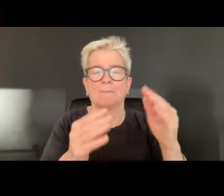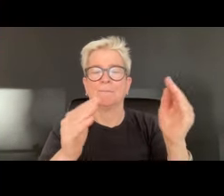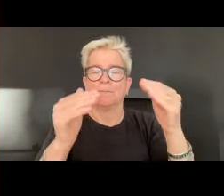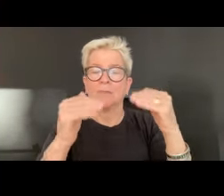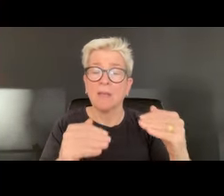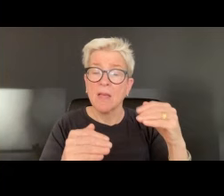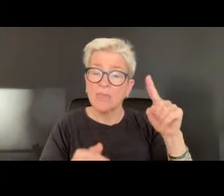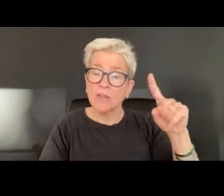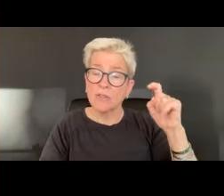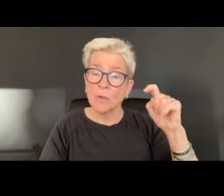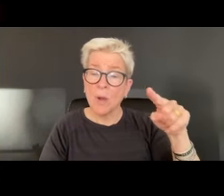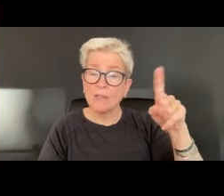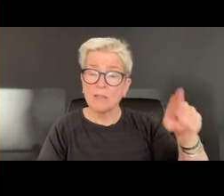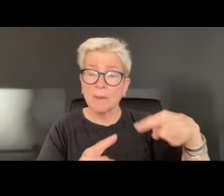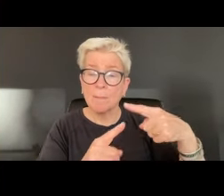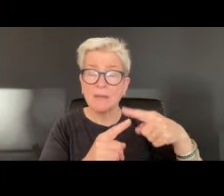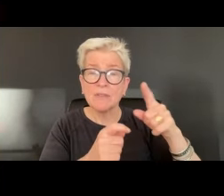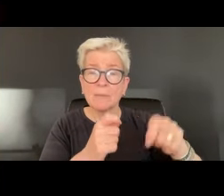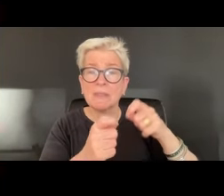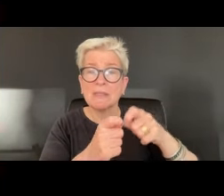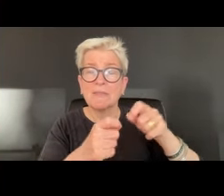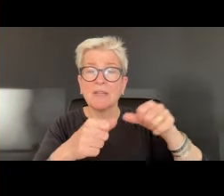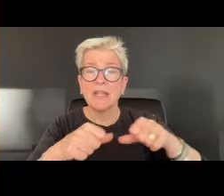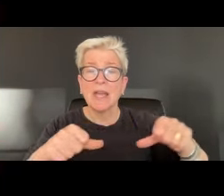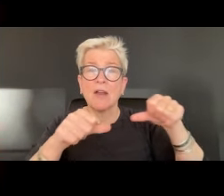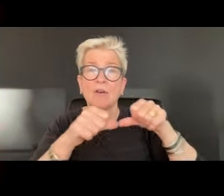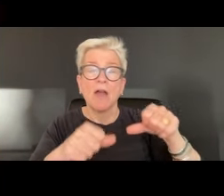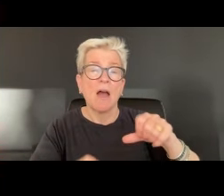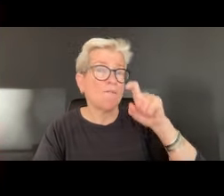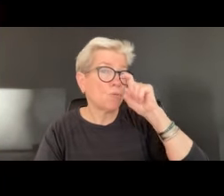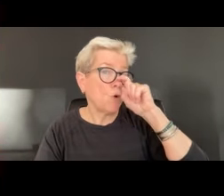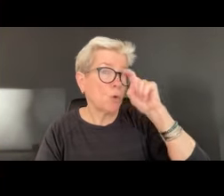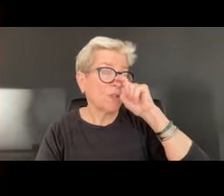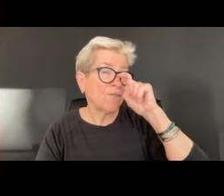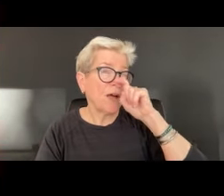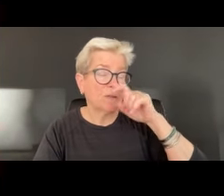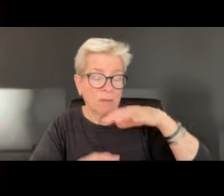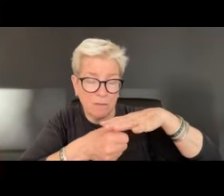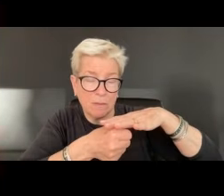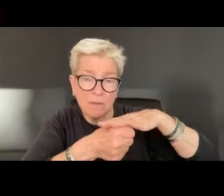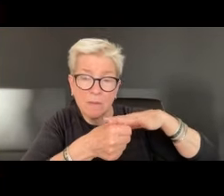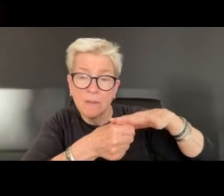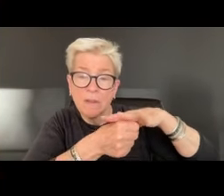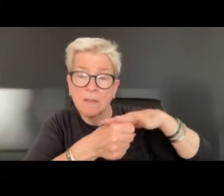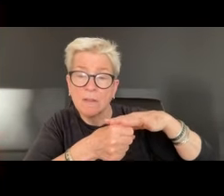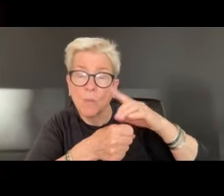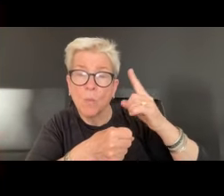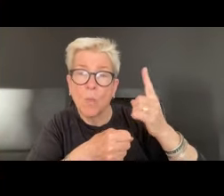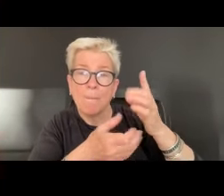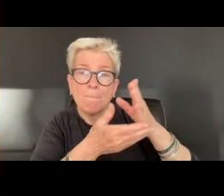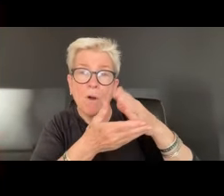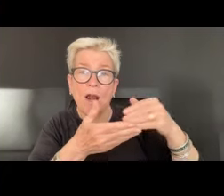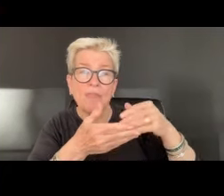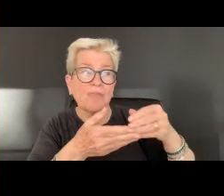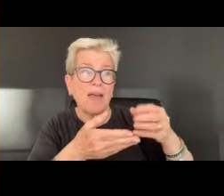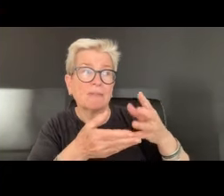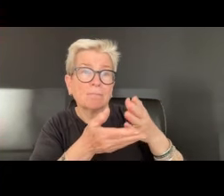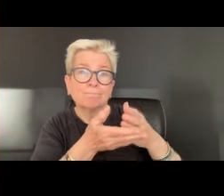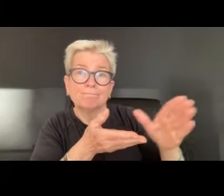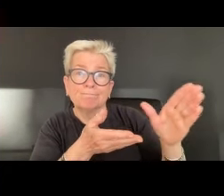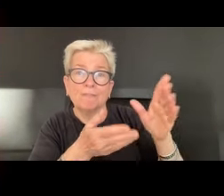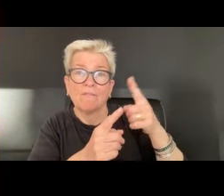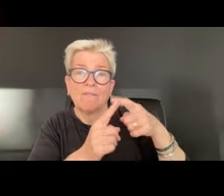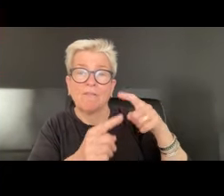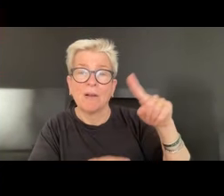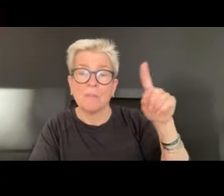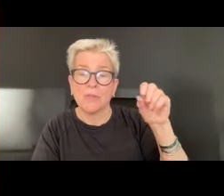area, a specific part of Roosevelt, a small pocket have been left out of zoning. I can't